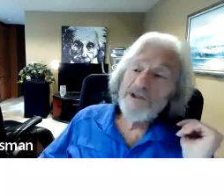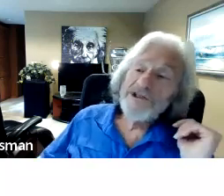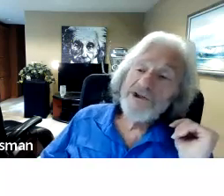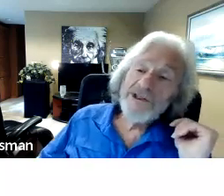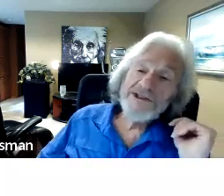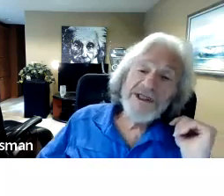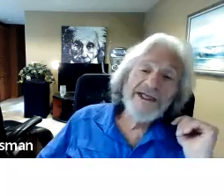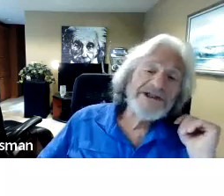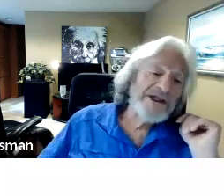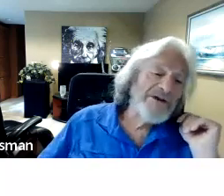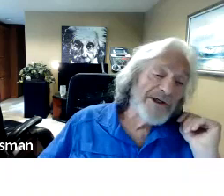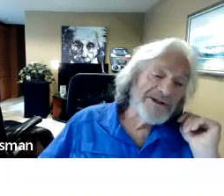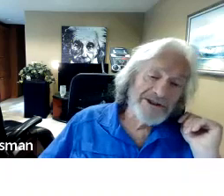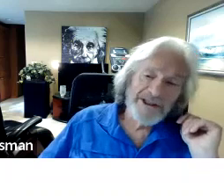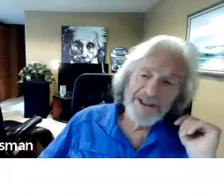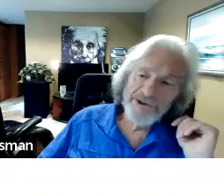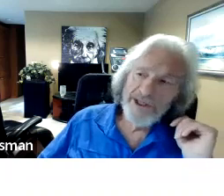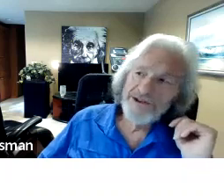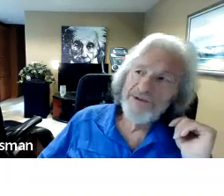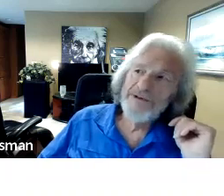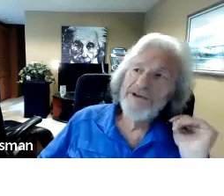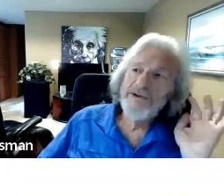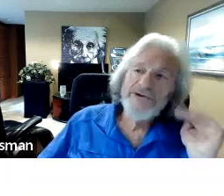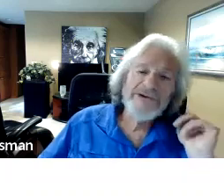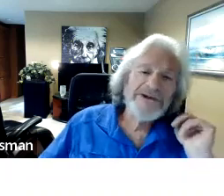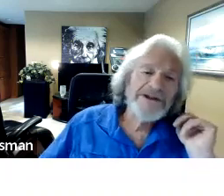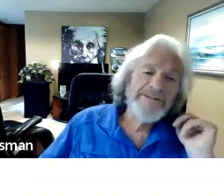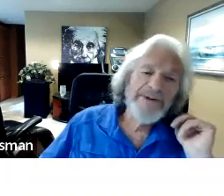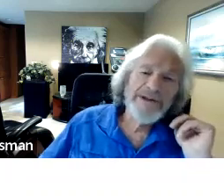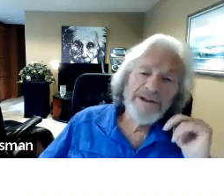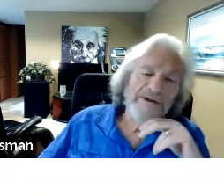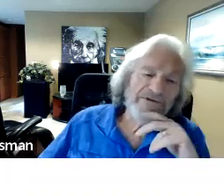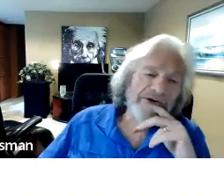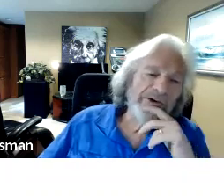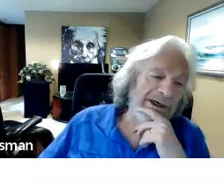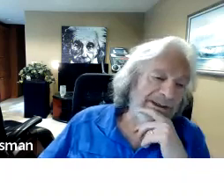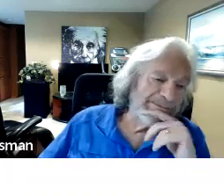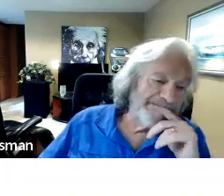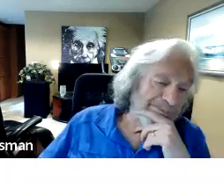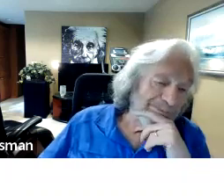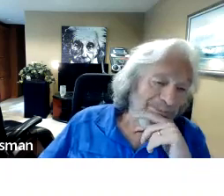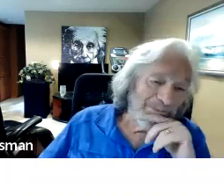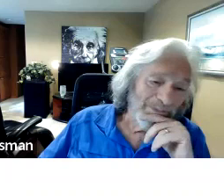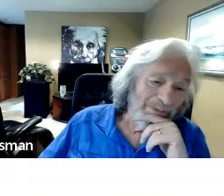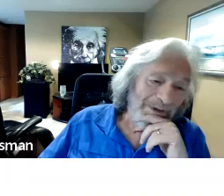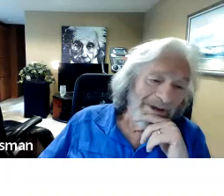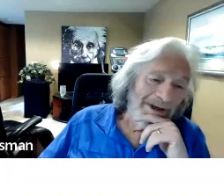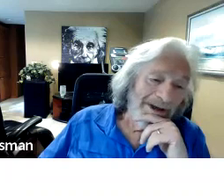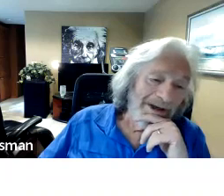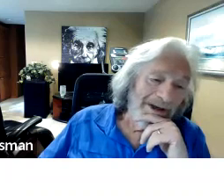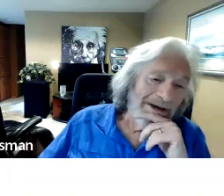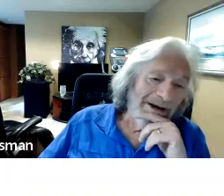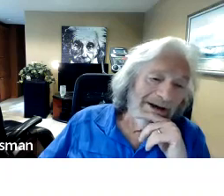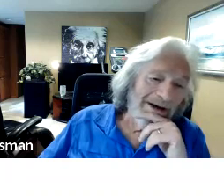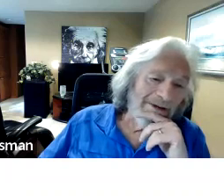middle of one of these talks at St. Lawrence Psychiatric Hospital on the northern tip of New York,